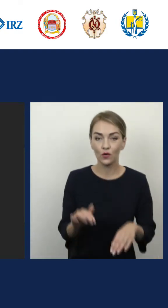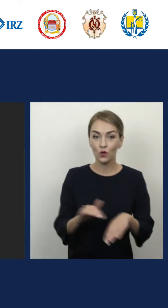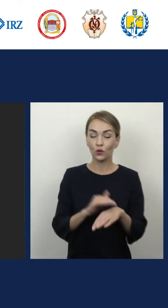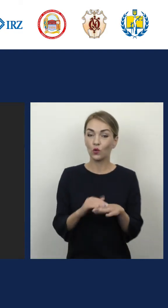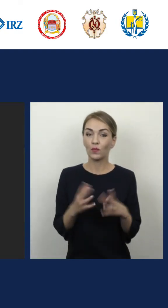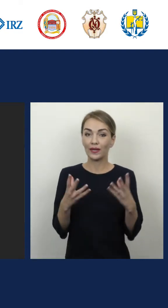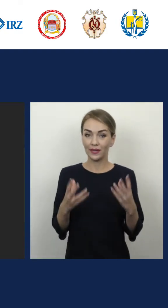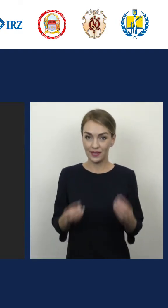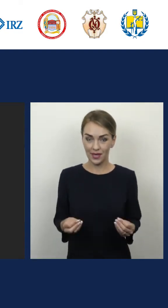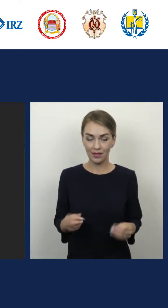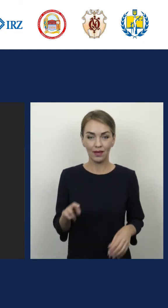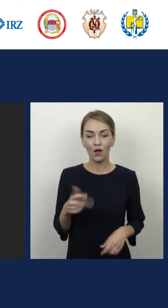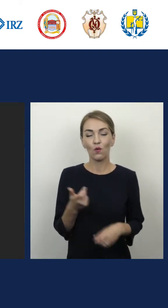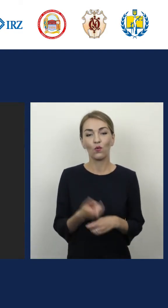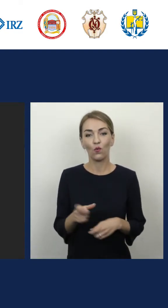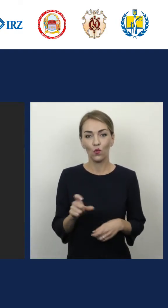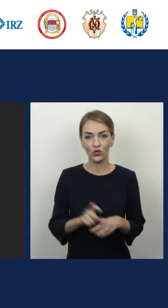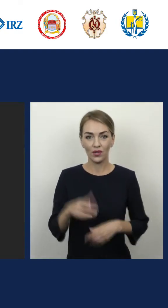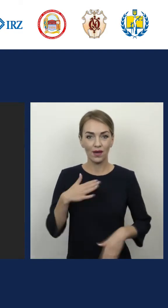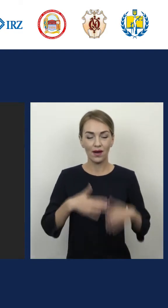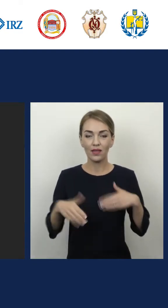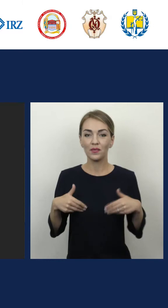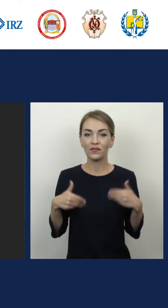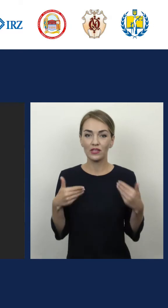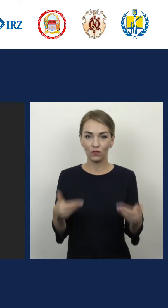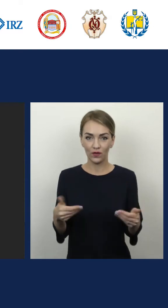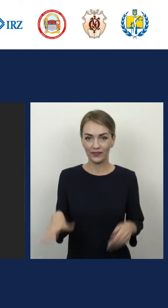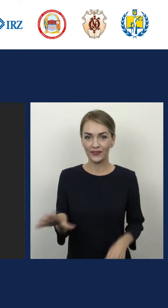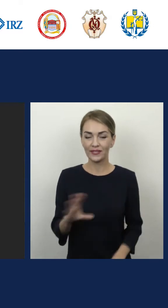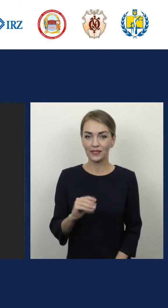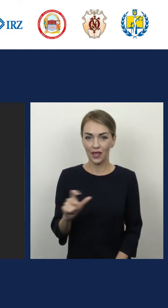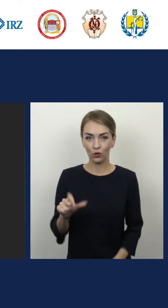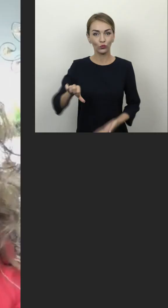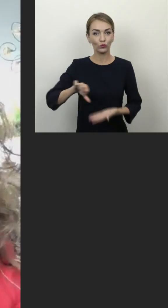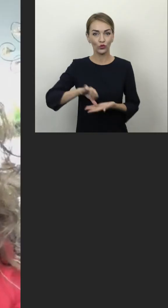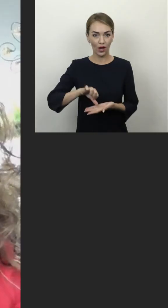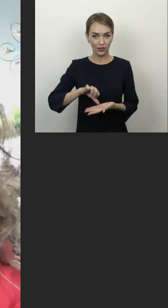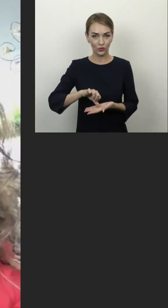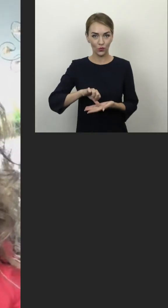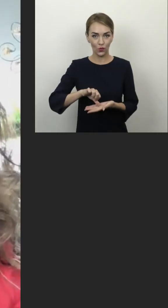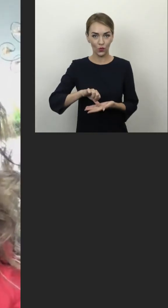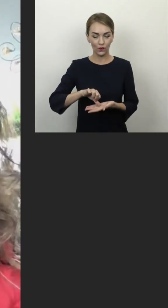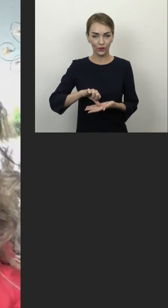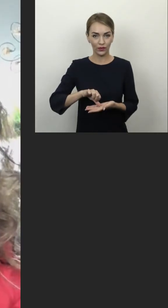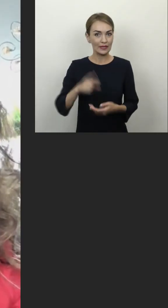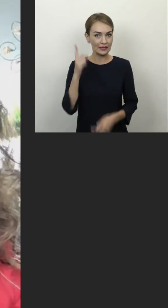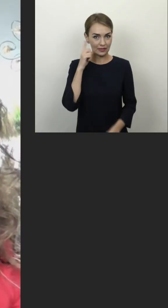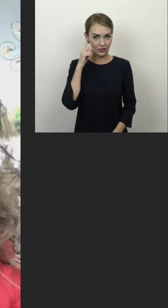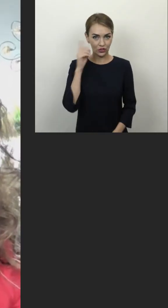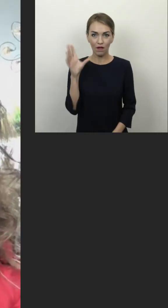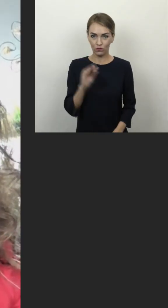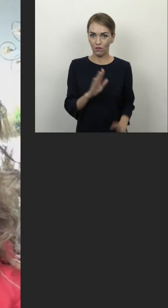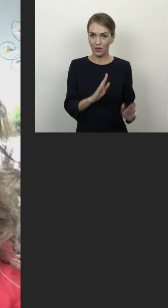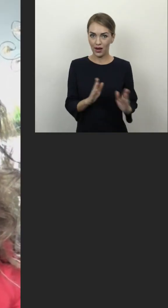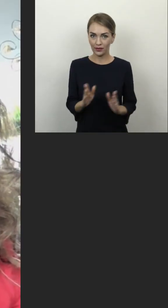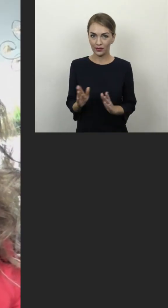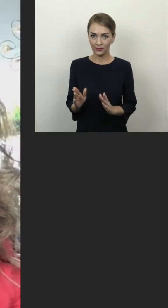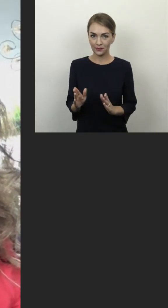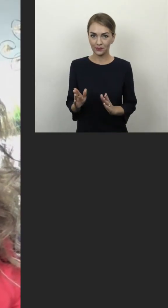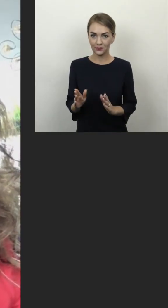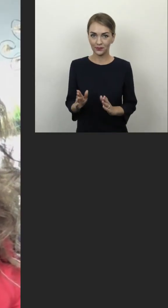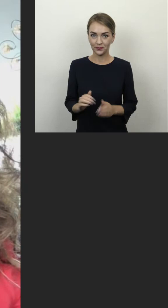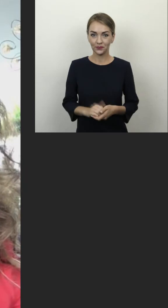Good afternoon. I'm very happy to greet all the participants. I hope you can hear me